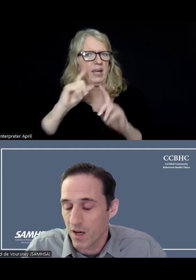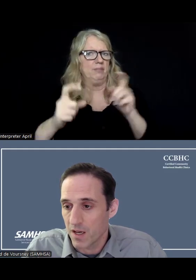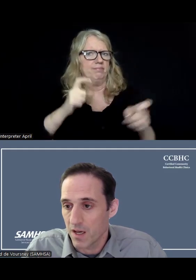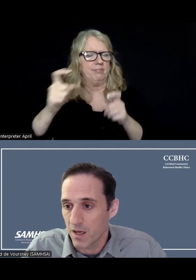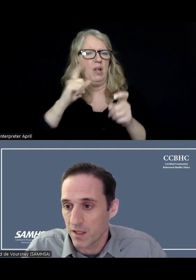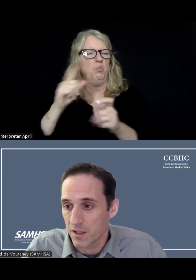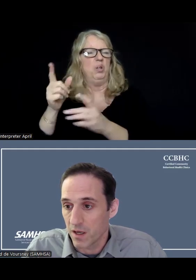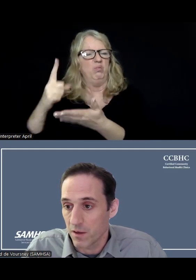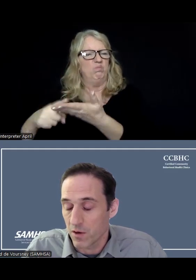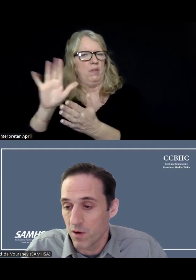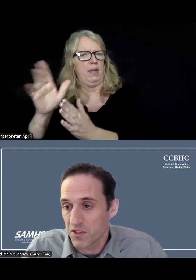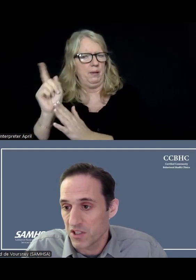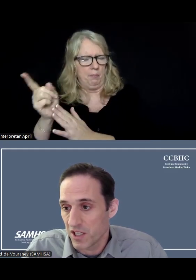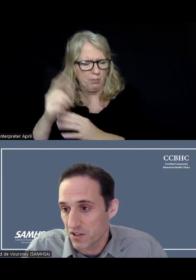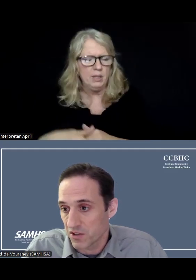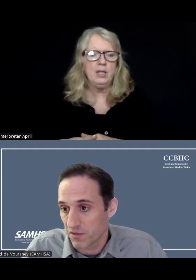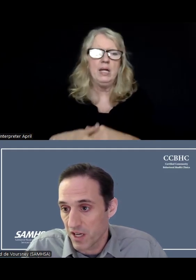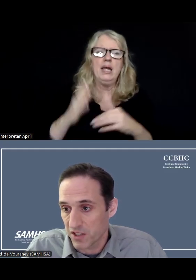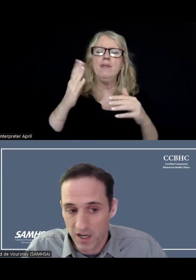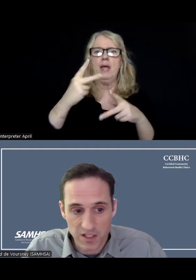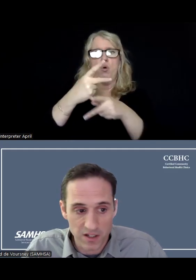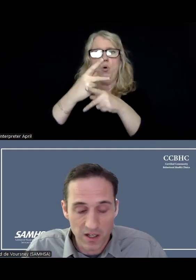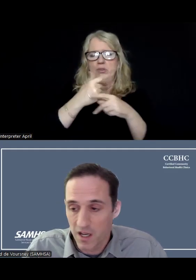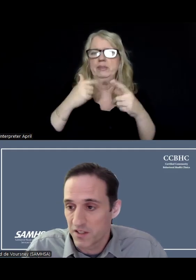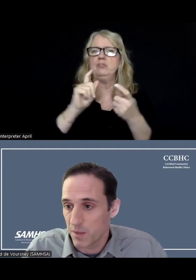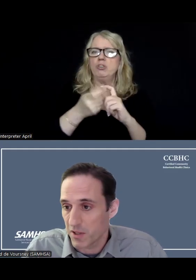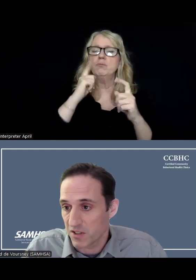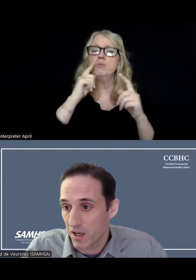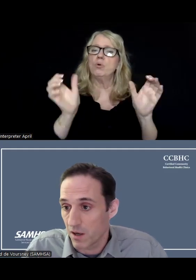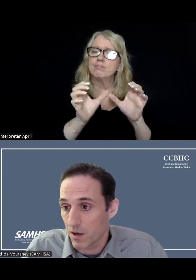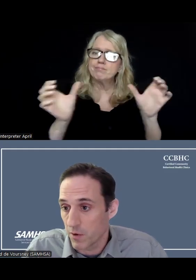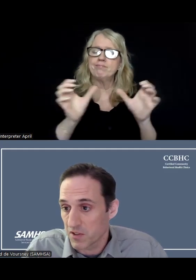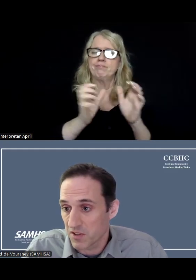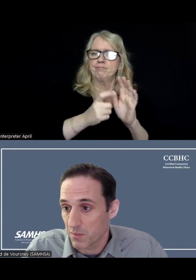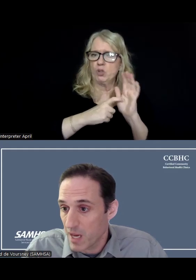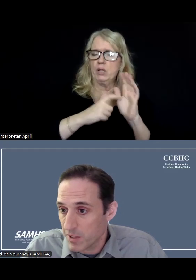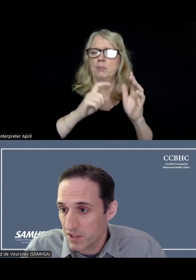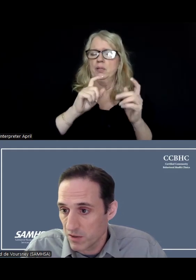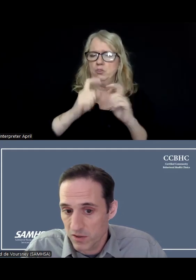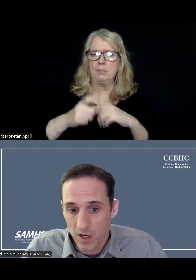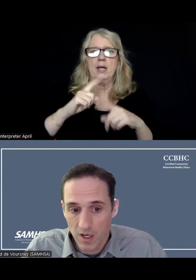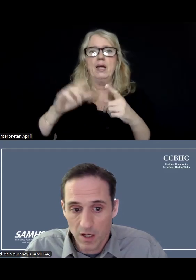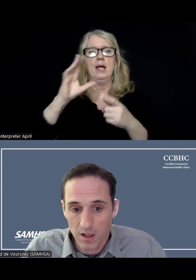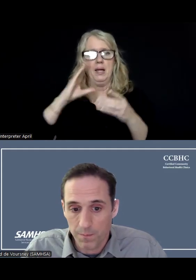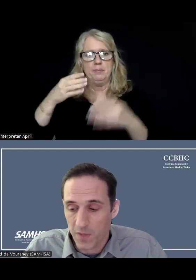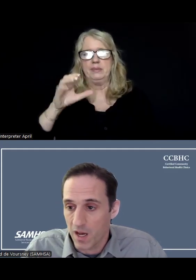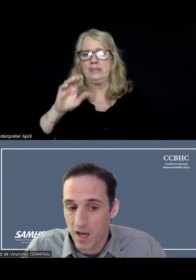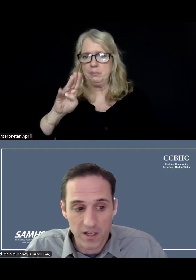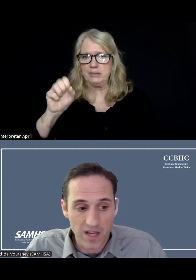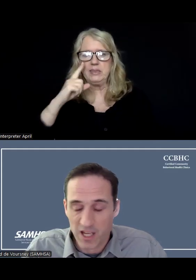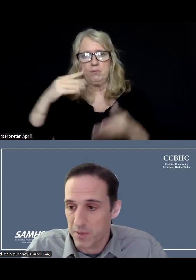and oversees changes to the certification criteria. CMS focuses on payment issues,